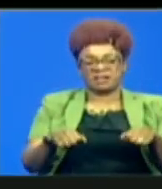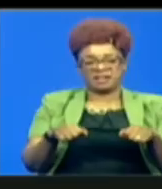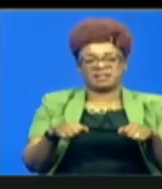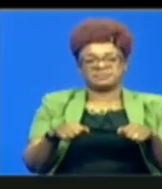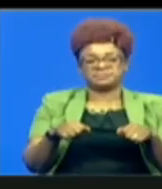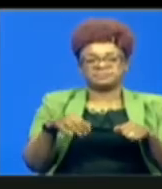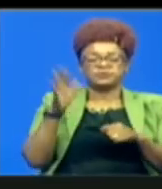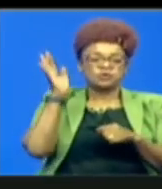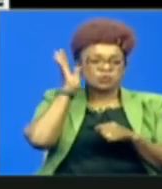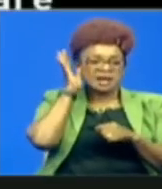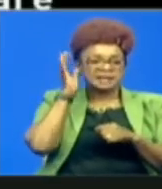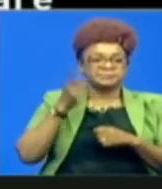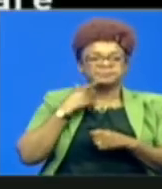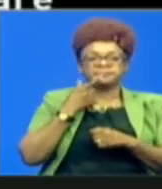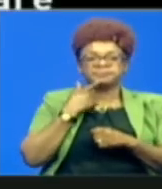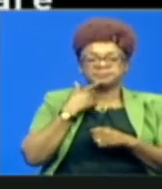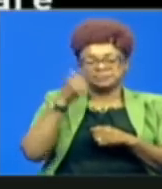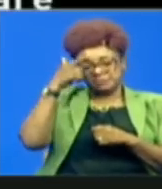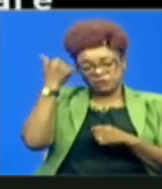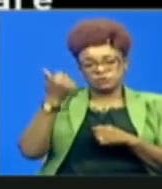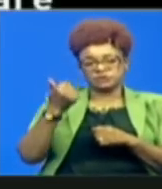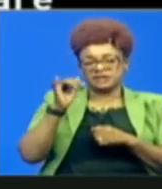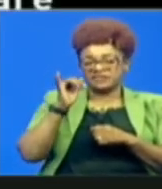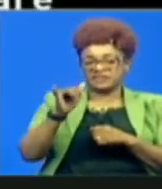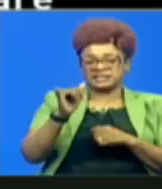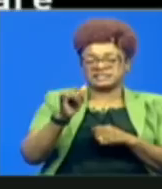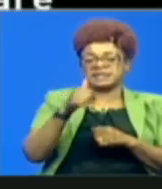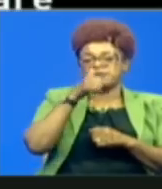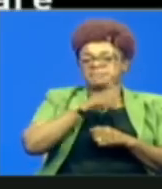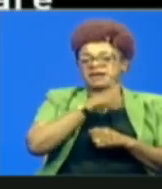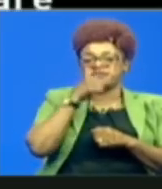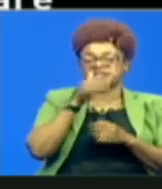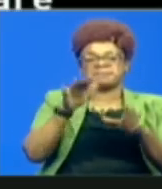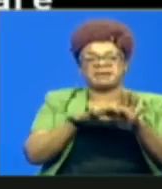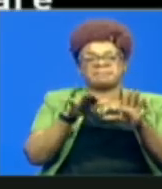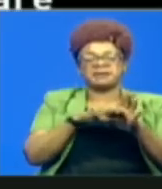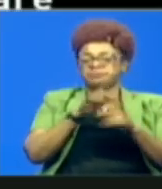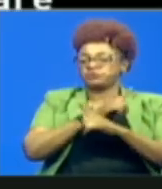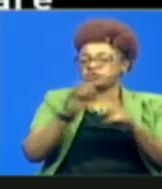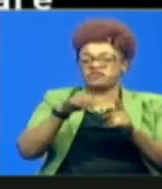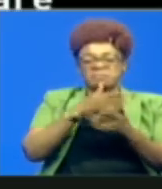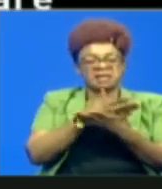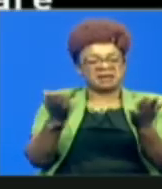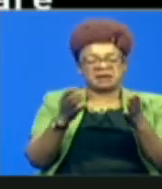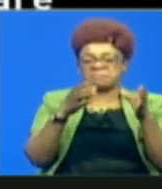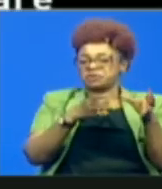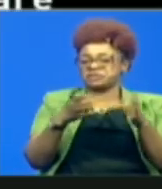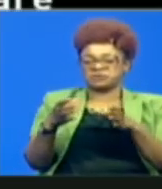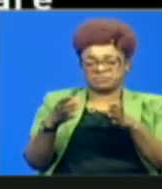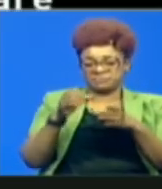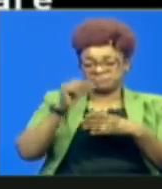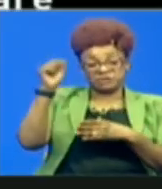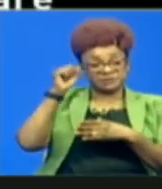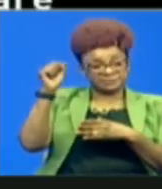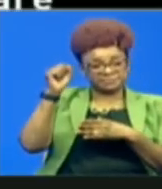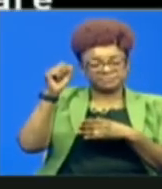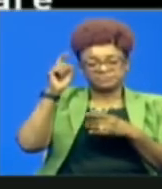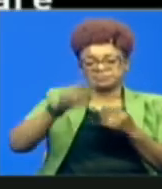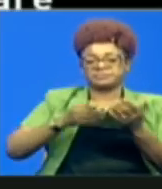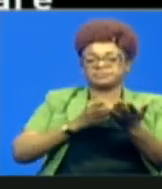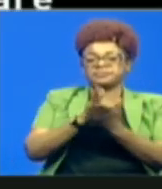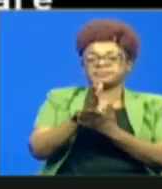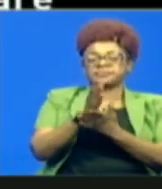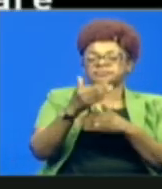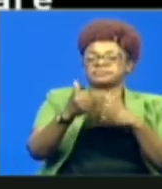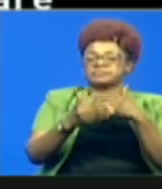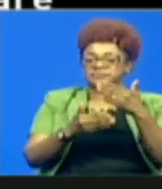Duale says since the motion is from a private member and not from any political formation, it has to pass through the necessary